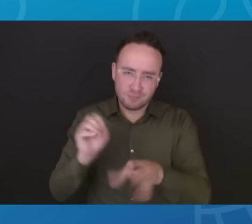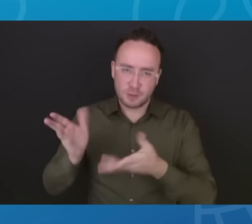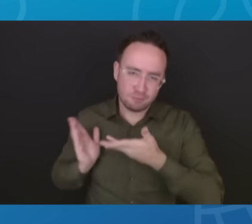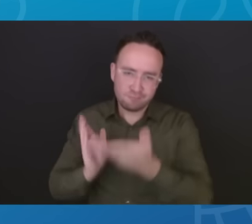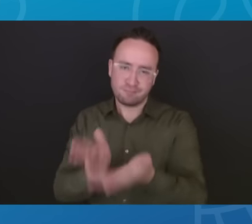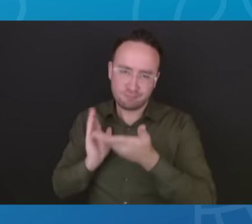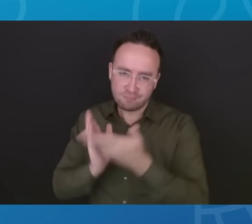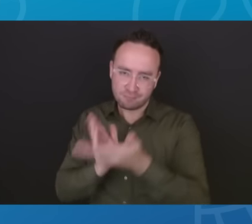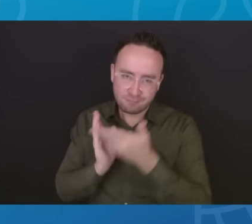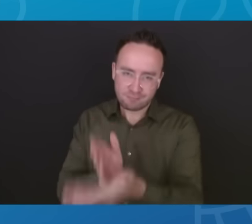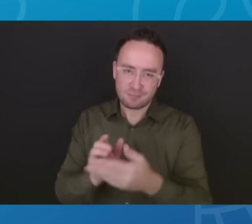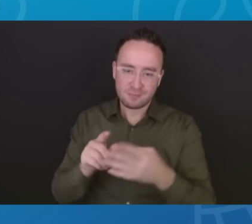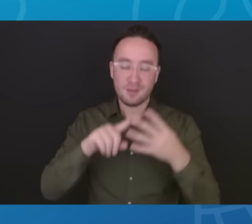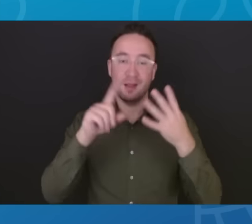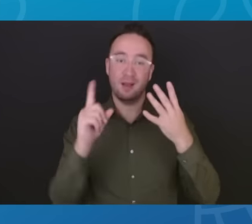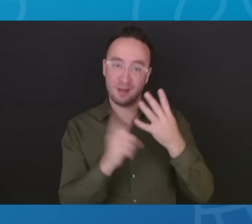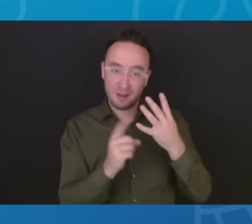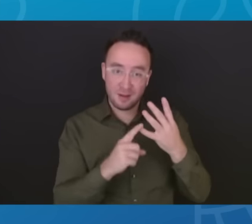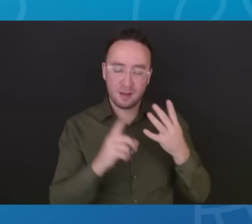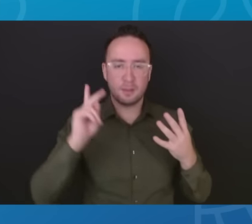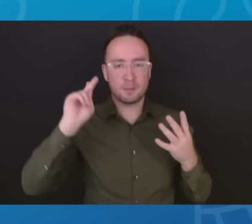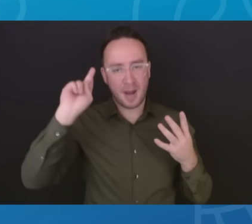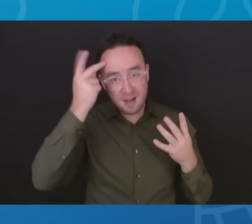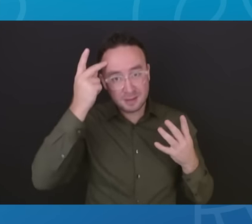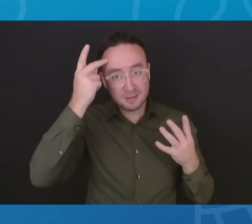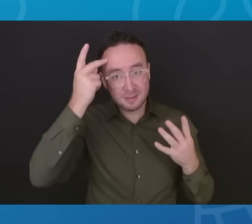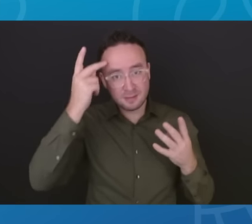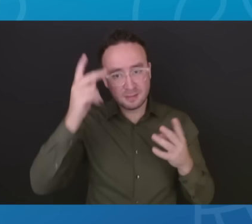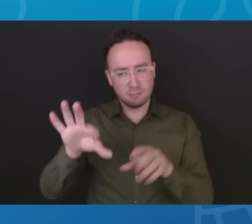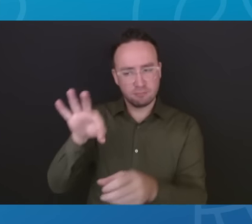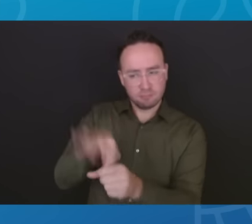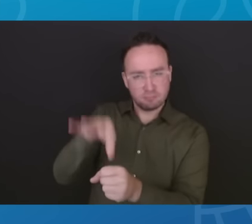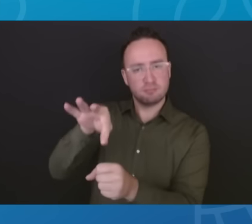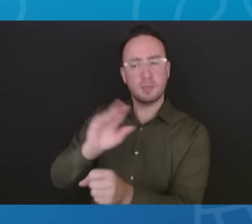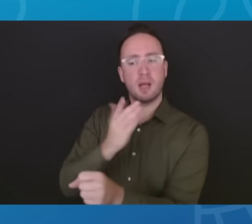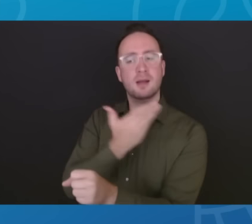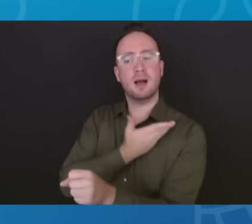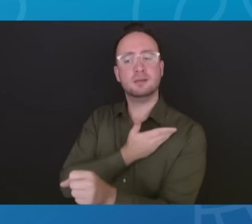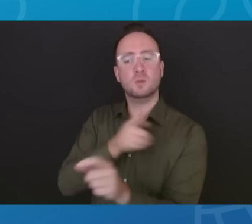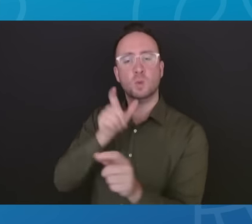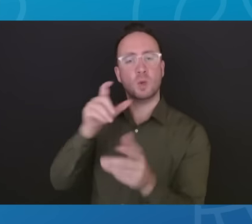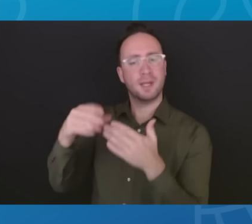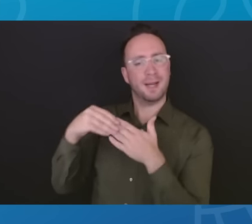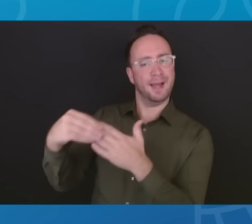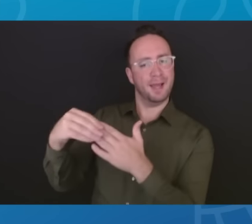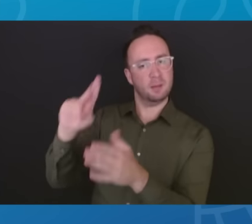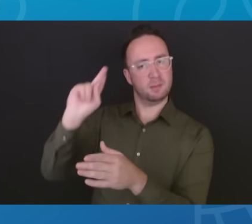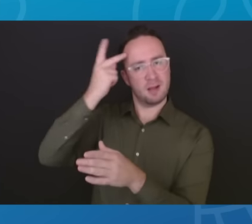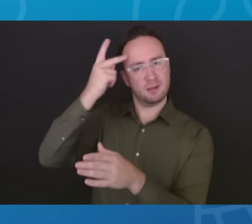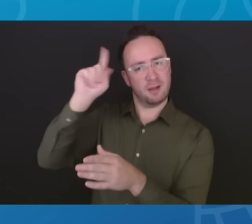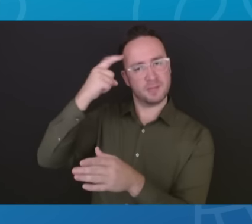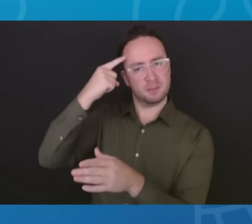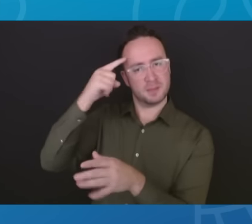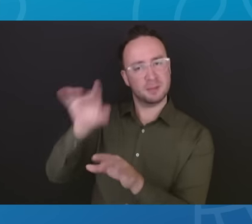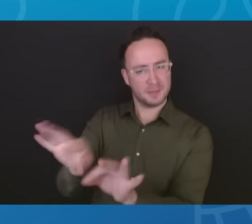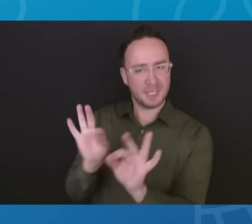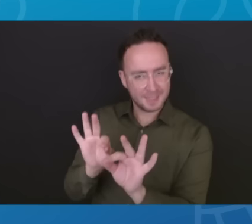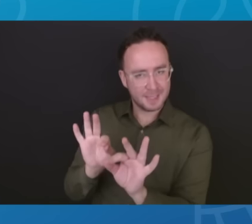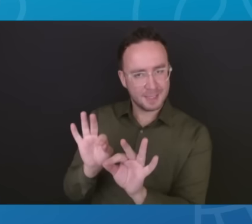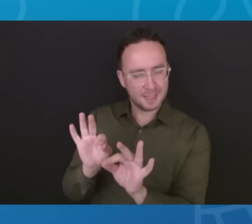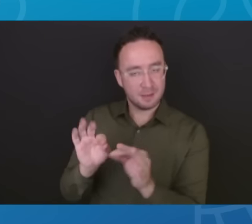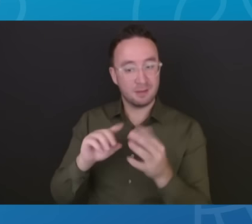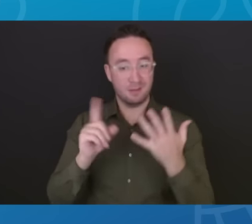own leaders and that Hamas does not continue to reign as a terrorist organization of Gaza over Gaza. And ultimately, we want to see